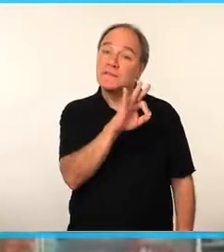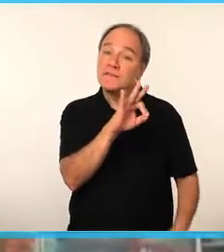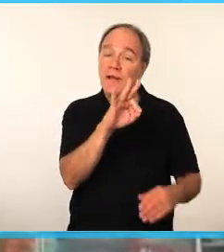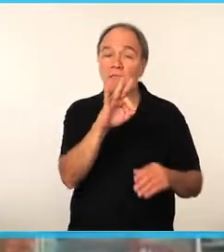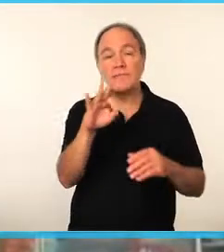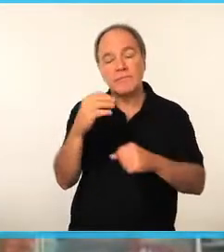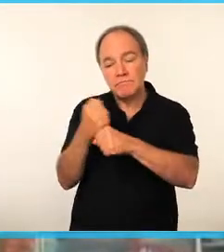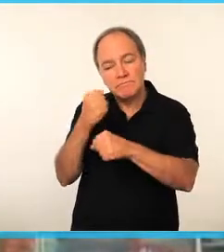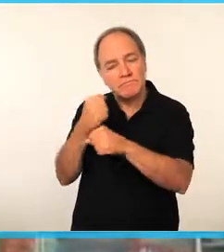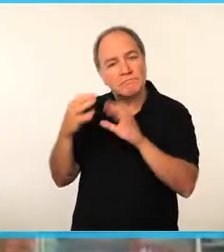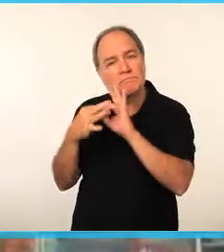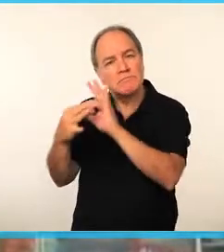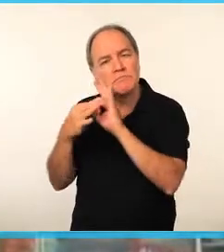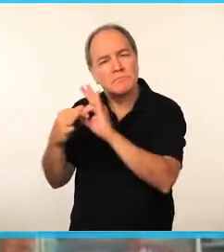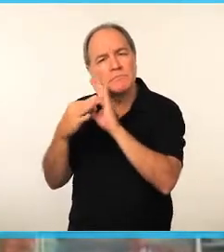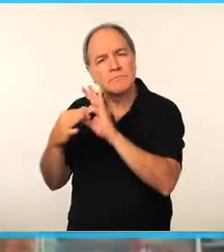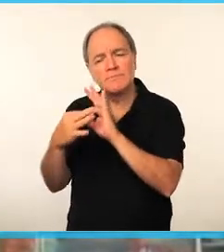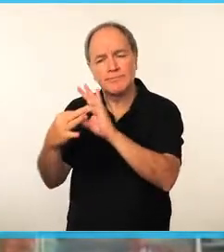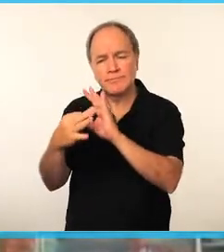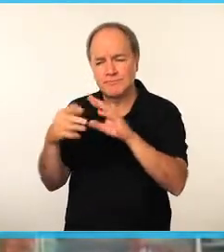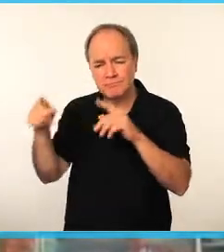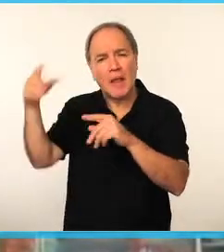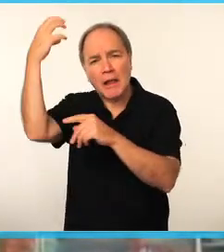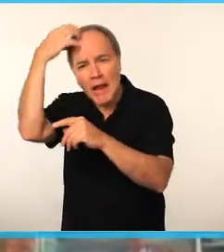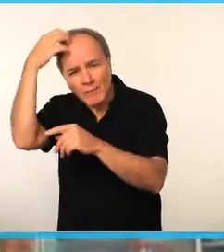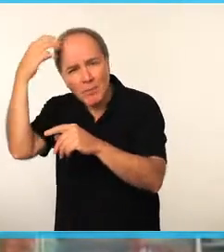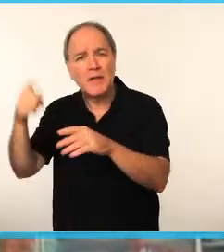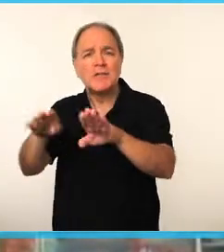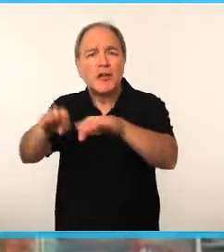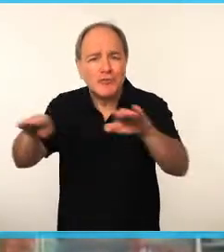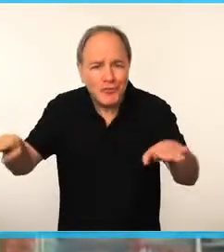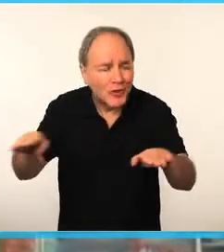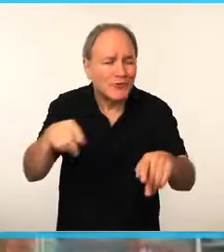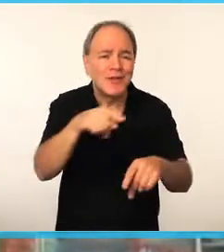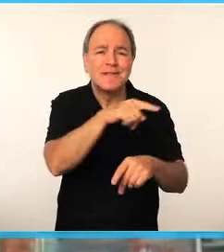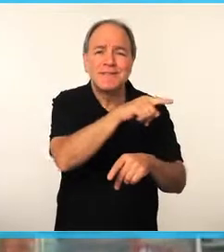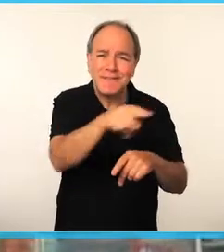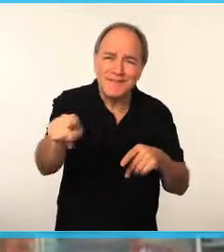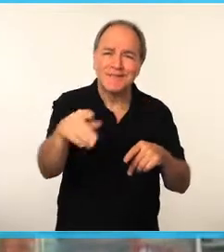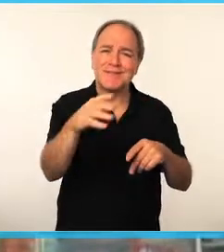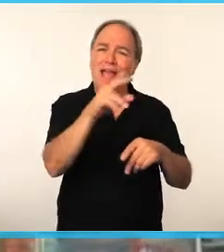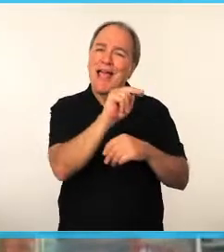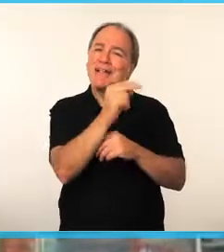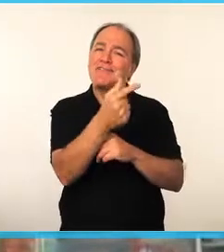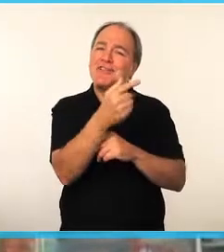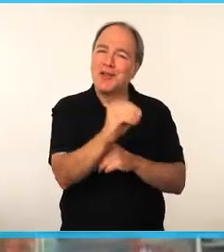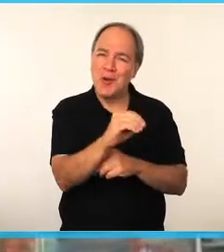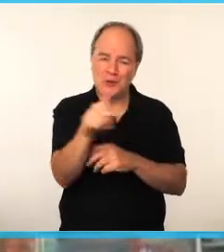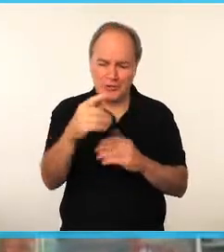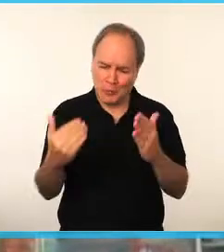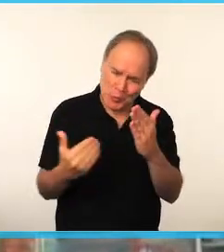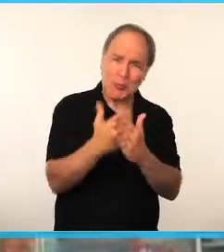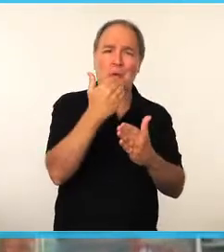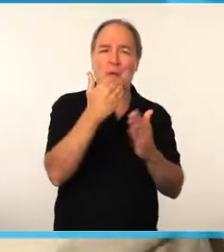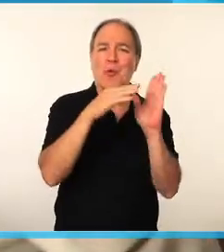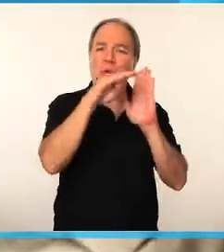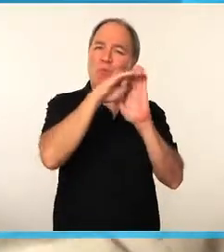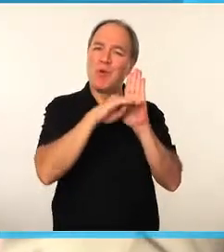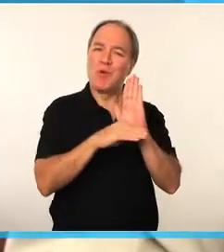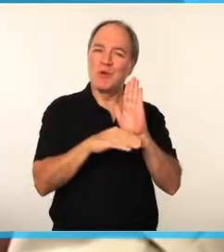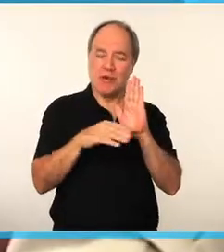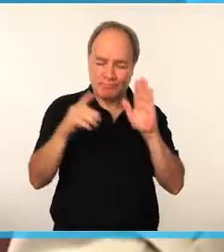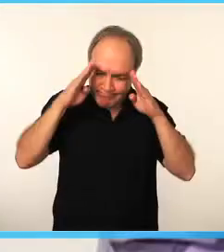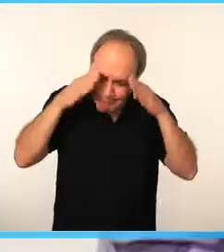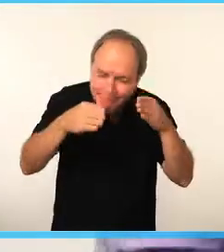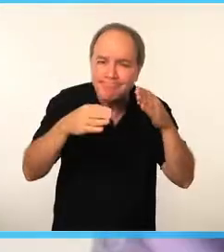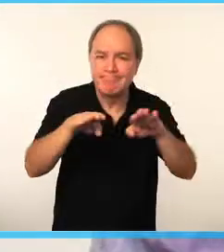UNICEF is working with a variety of civil society partners, children themselves, and of course the government, to pilot some innovative programming for